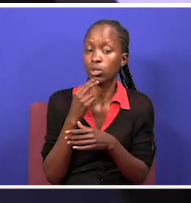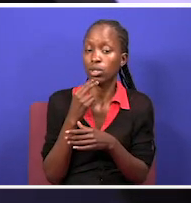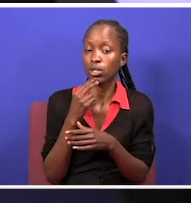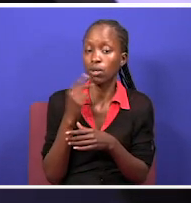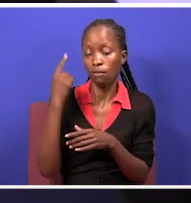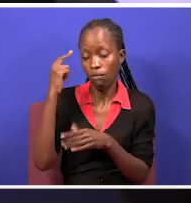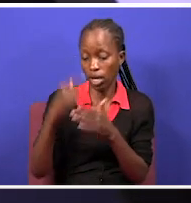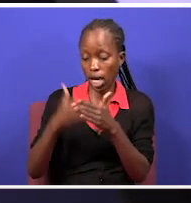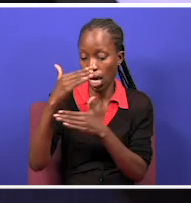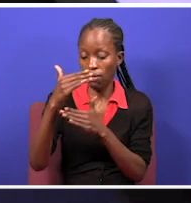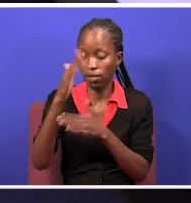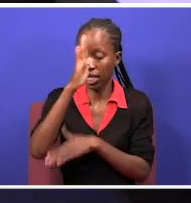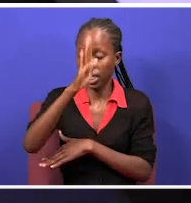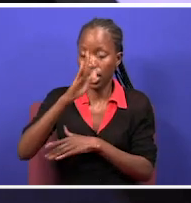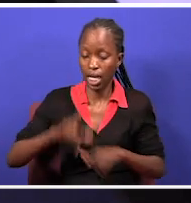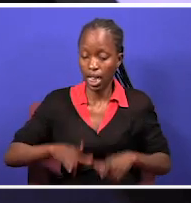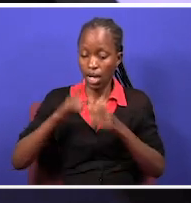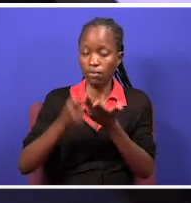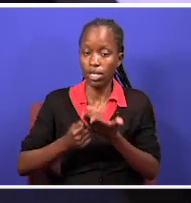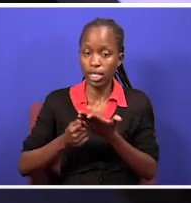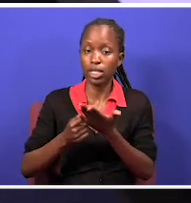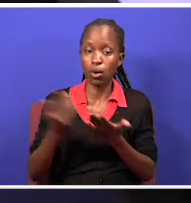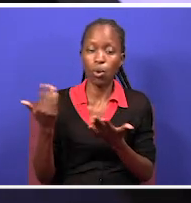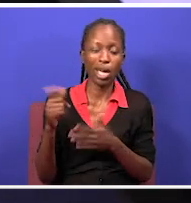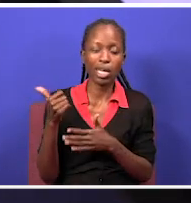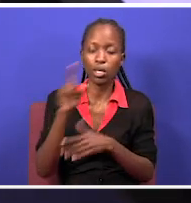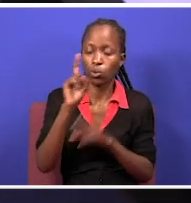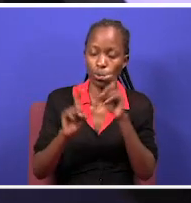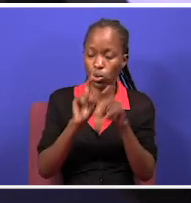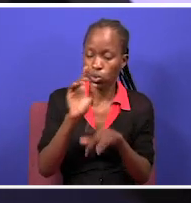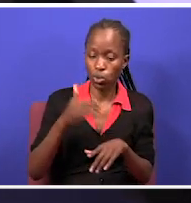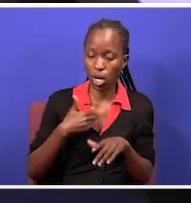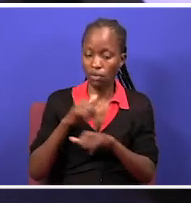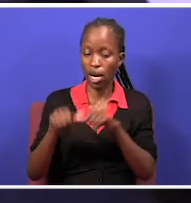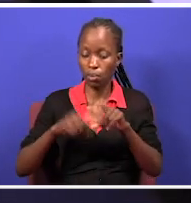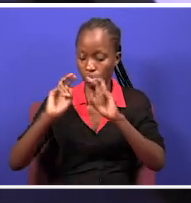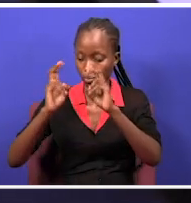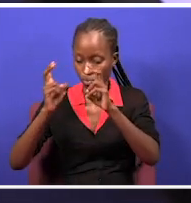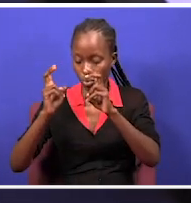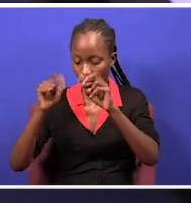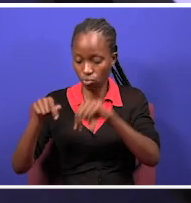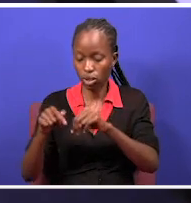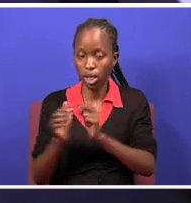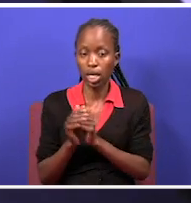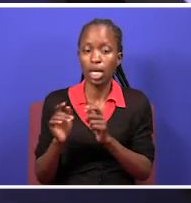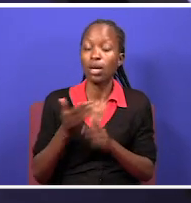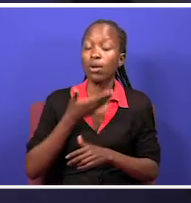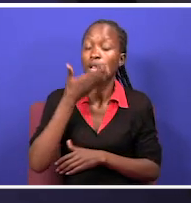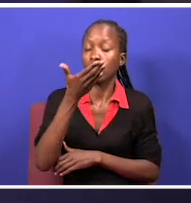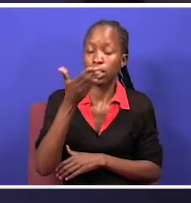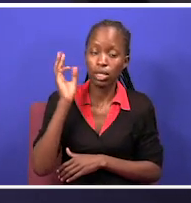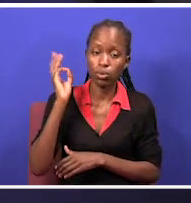for the After Sunday Live discussion, where any question you have about the subject of the sermon today will be